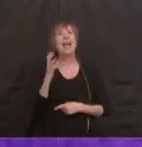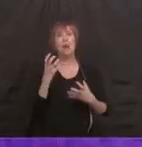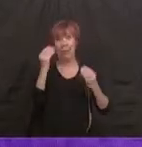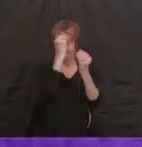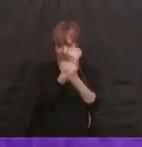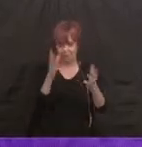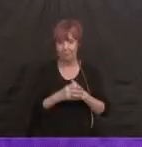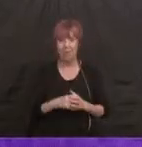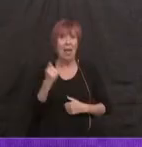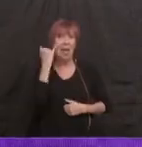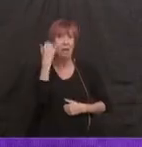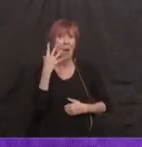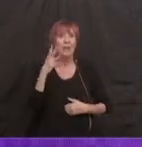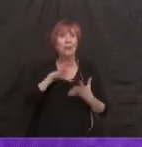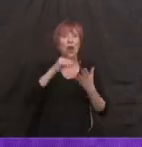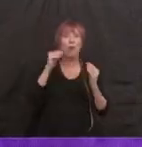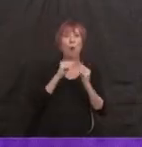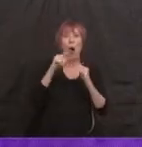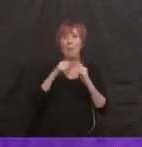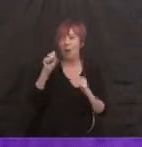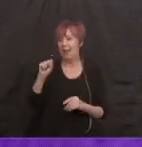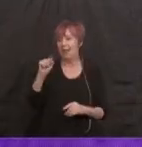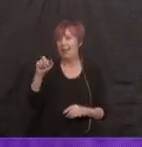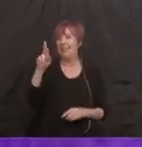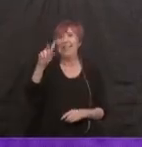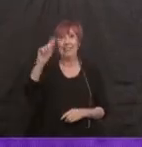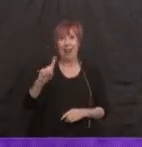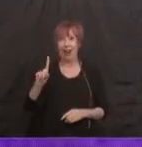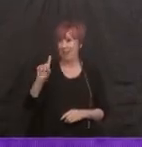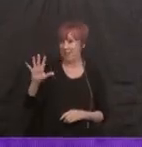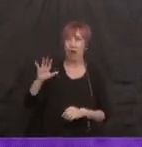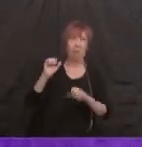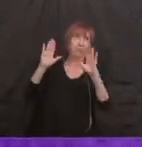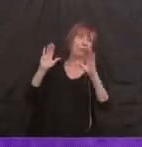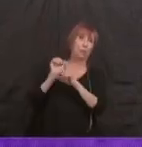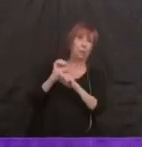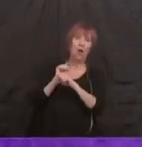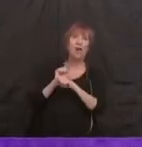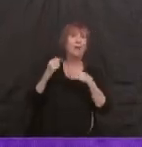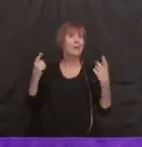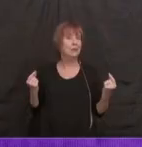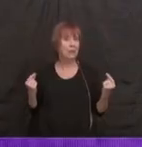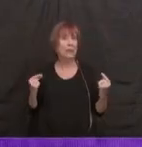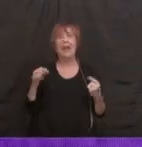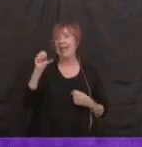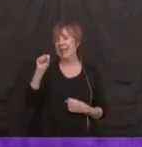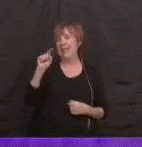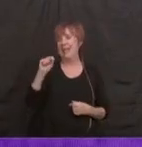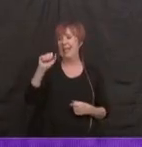you'd like to find more out about STARZ and the amazing work that STARZ is doing, you can check out